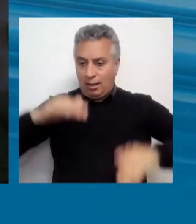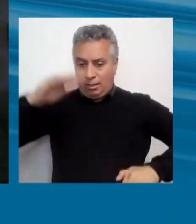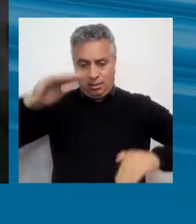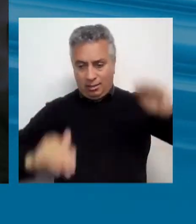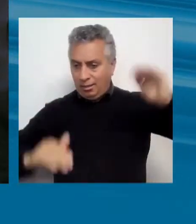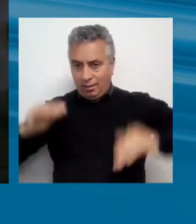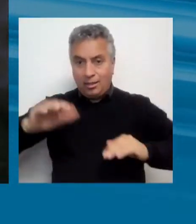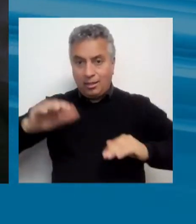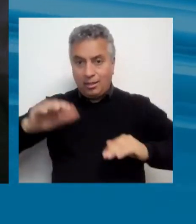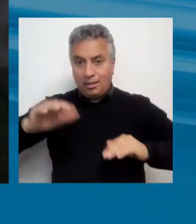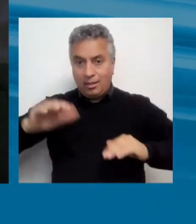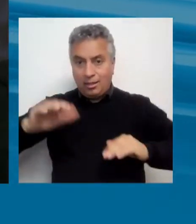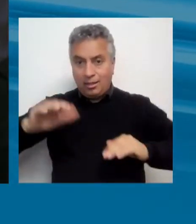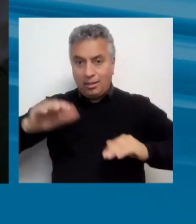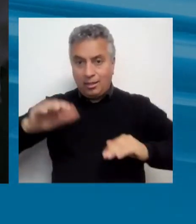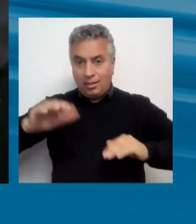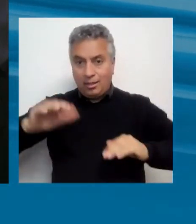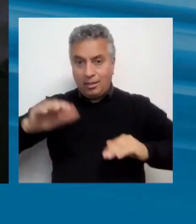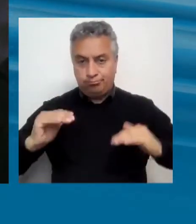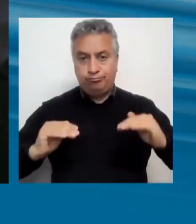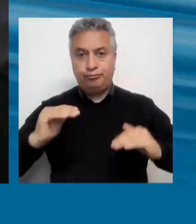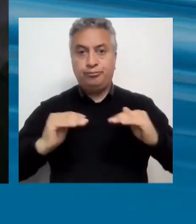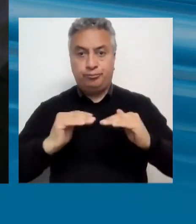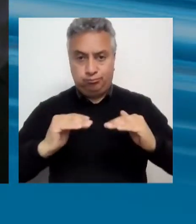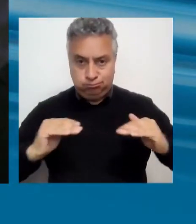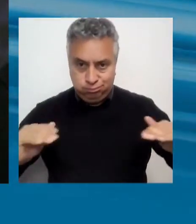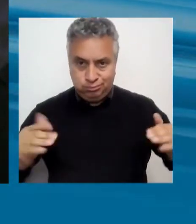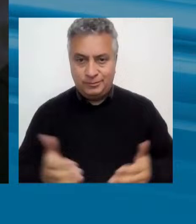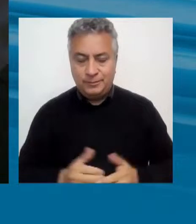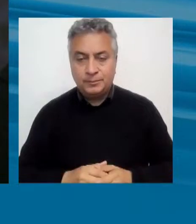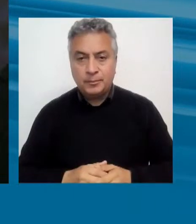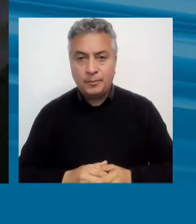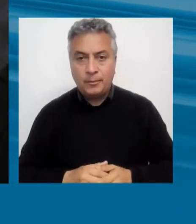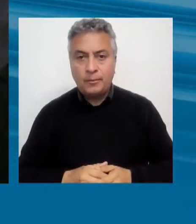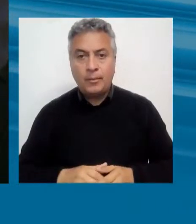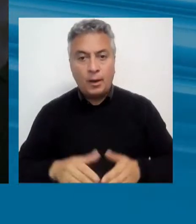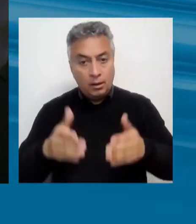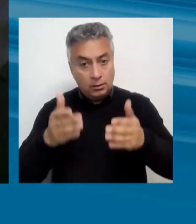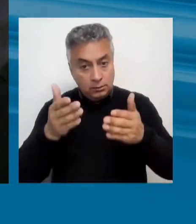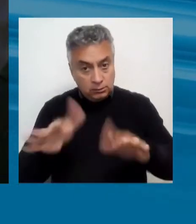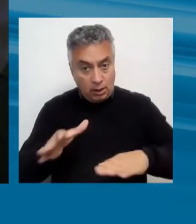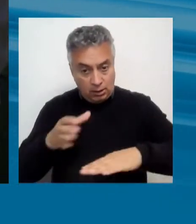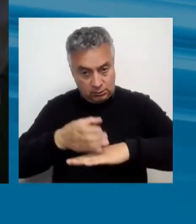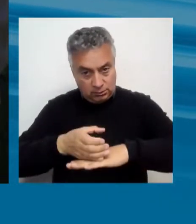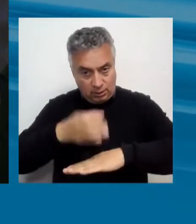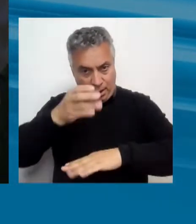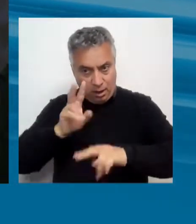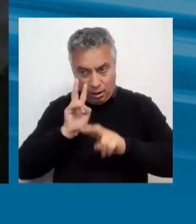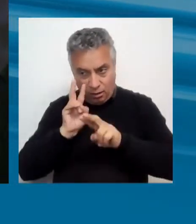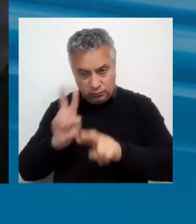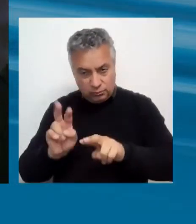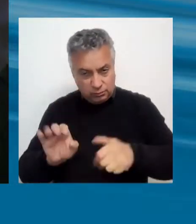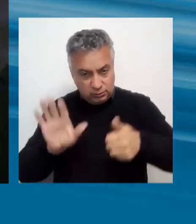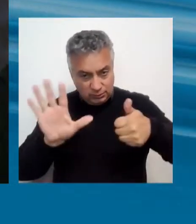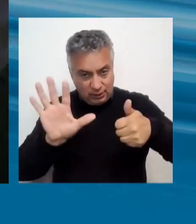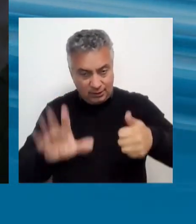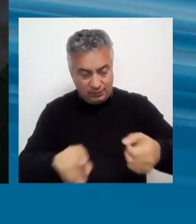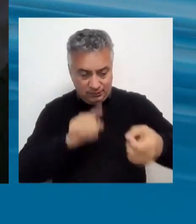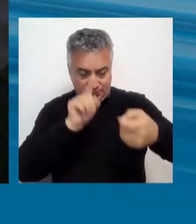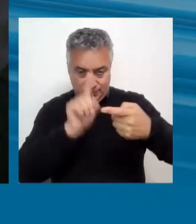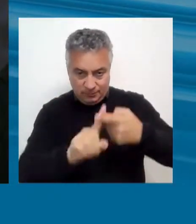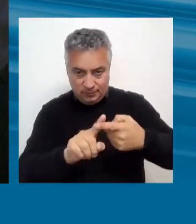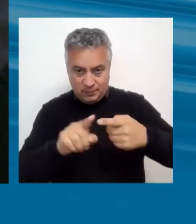region? Now, we need to think about the 6 causes of inequality that ECLAC has listed, such